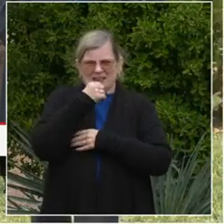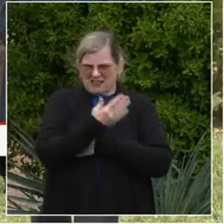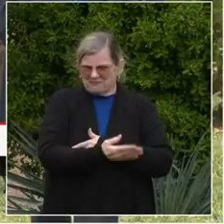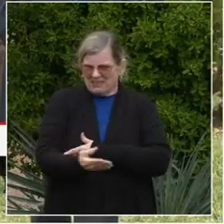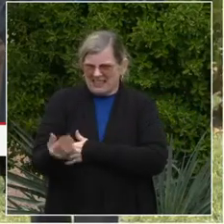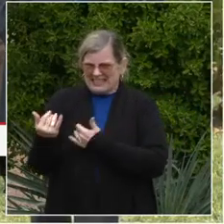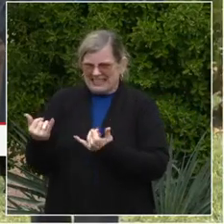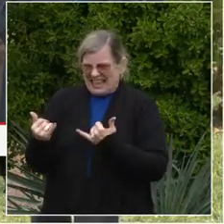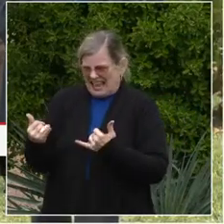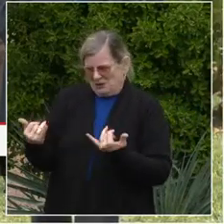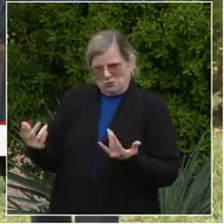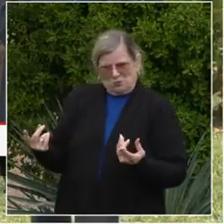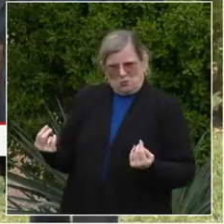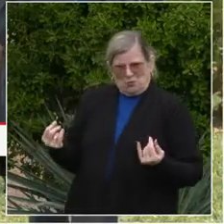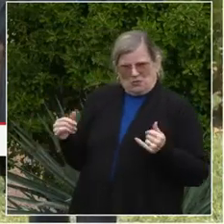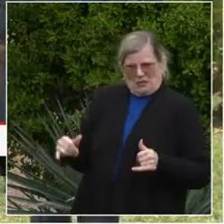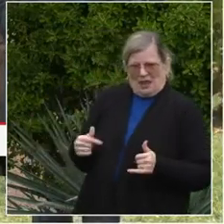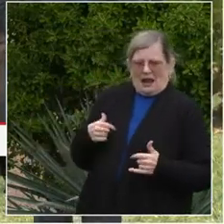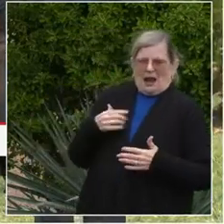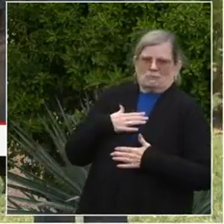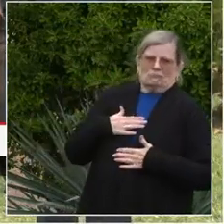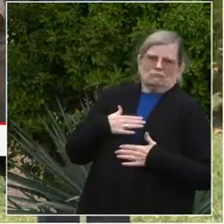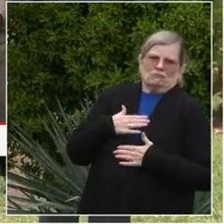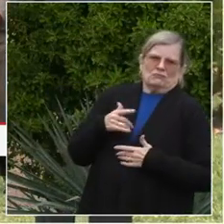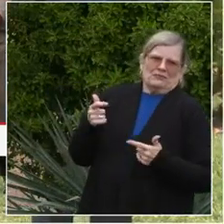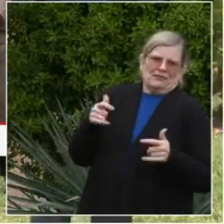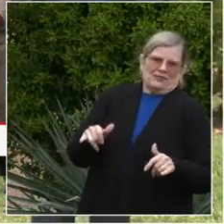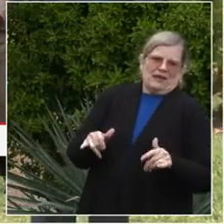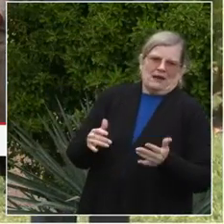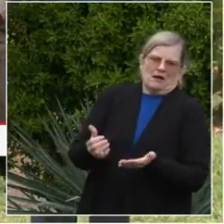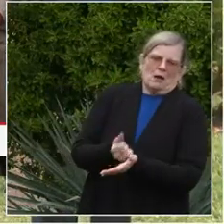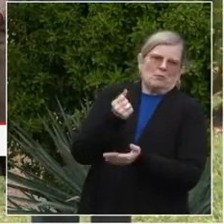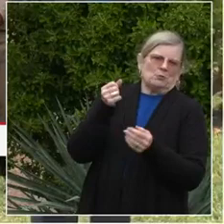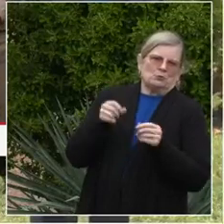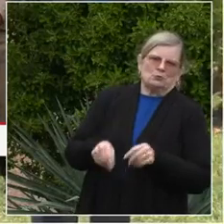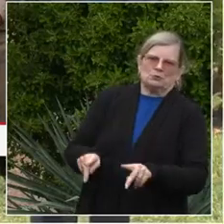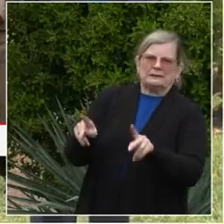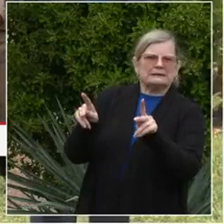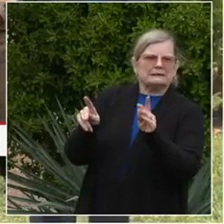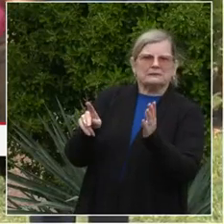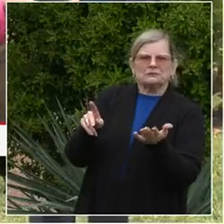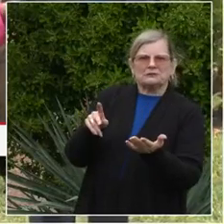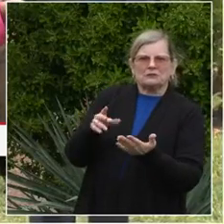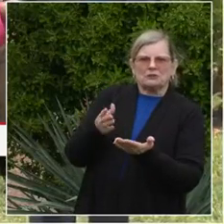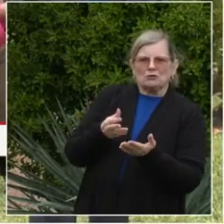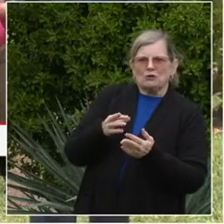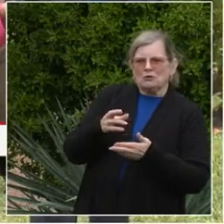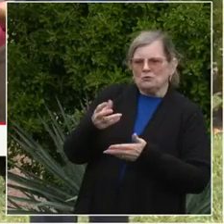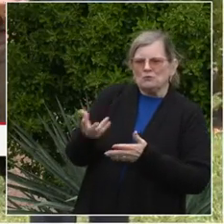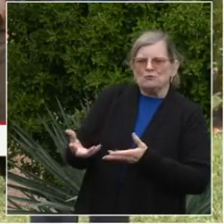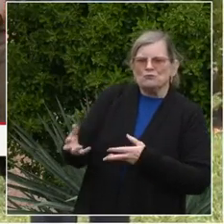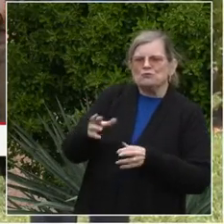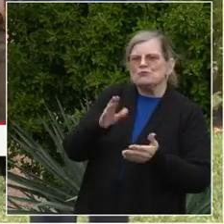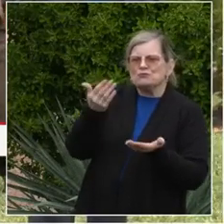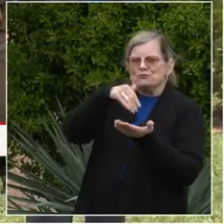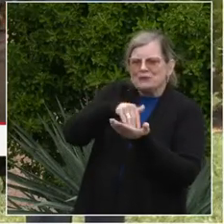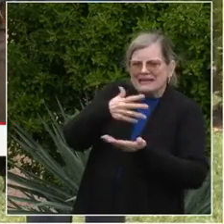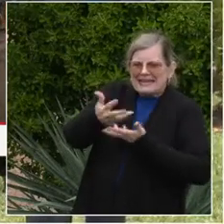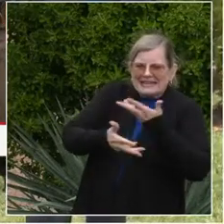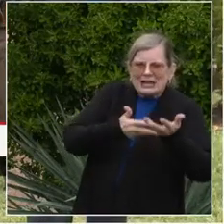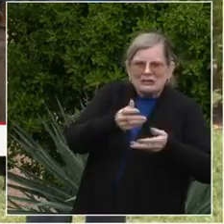that gives us some opportunities to re-engage how we're looking at some of our neighborhood and downtown public